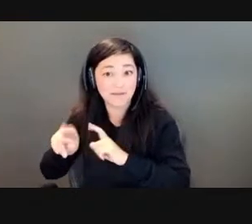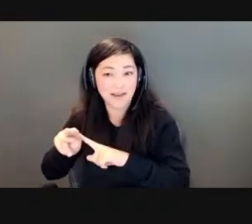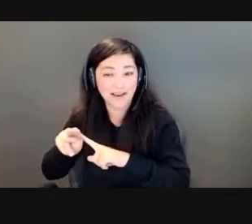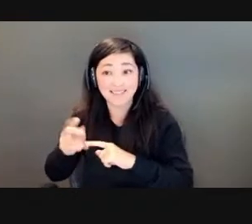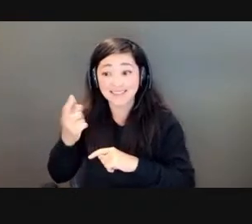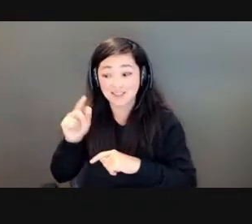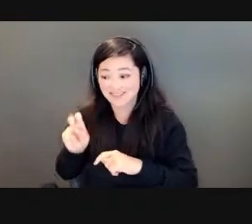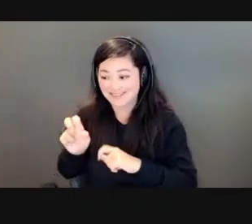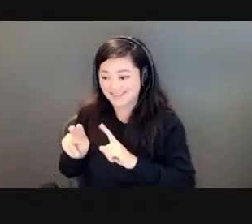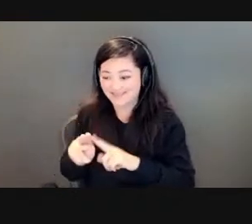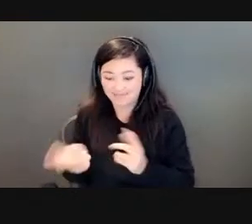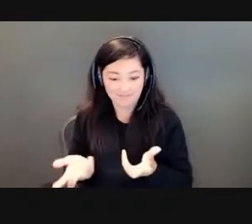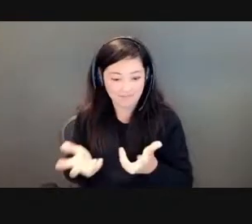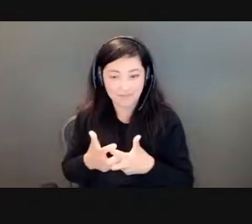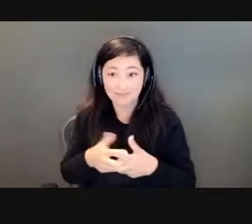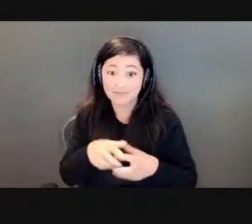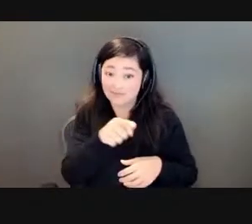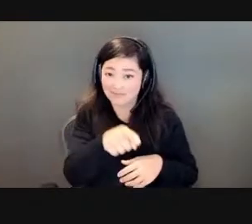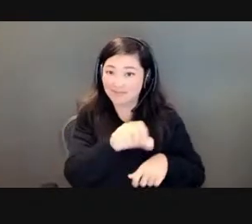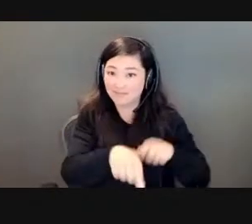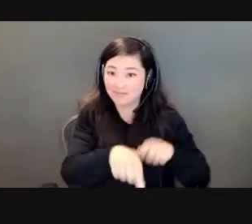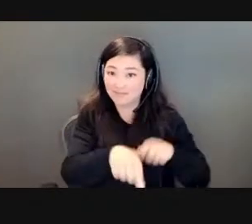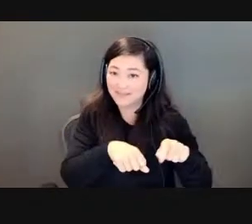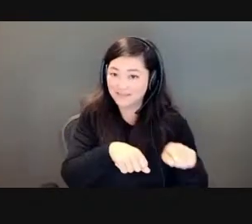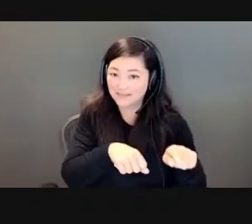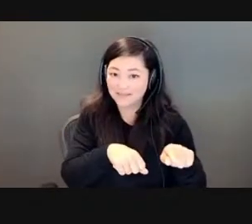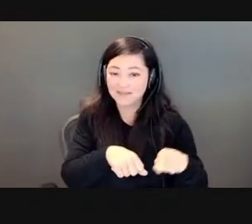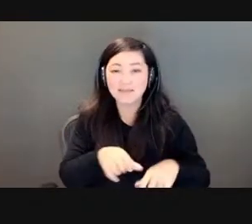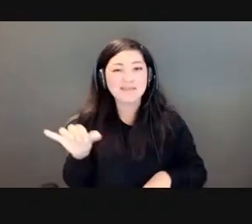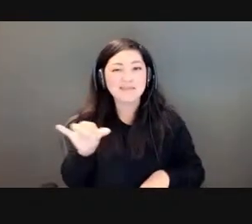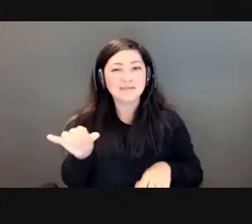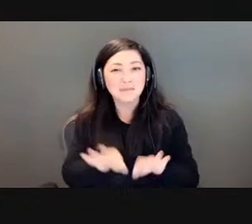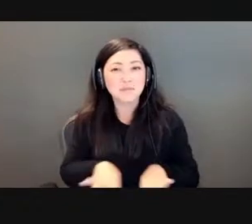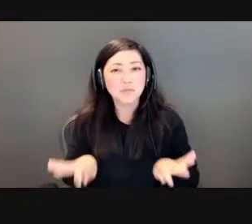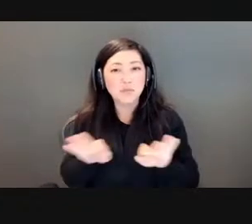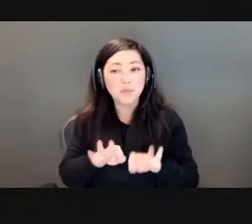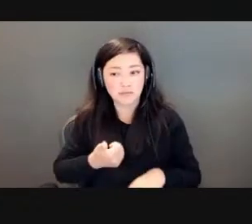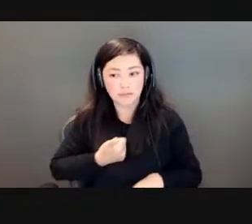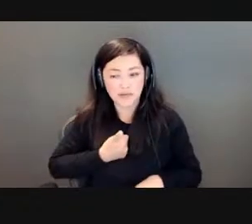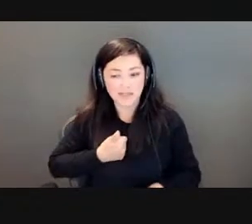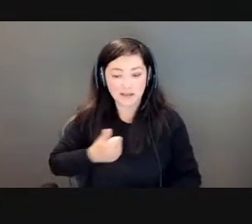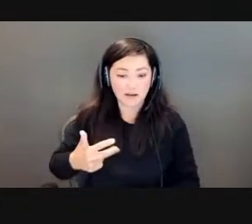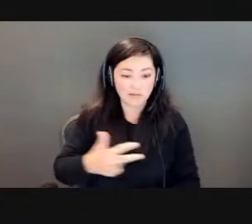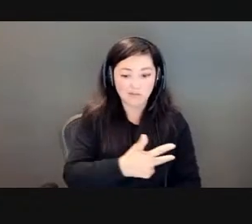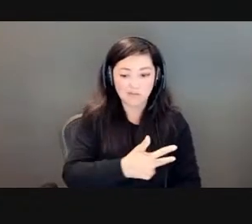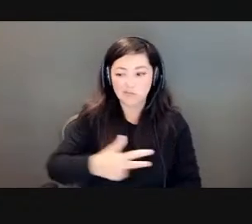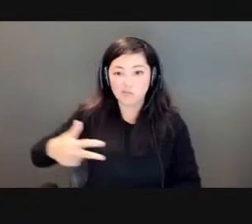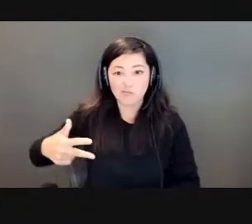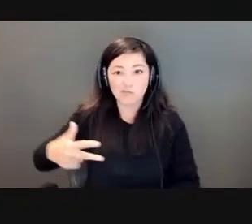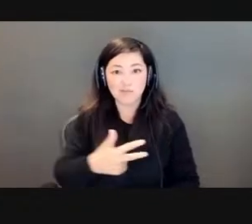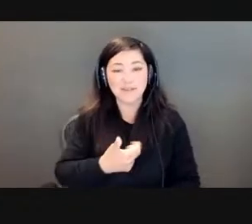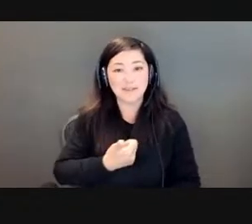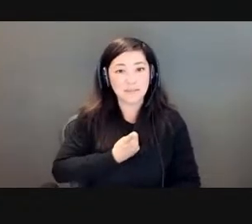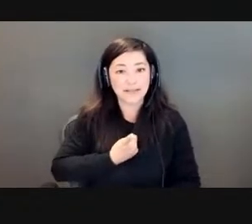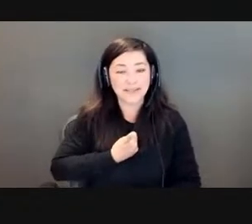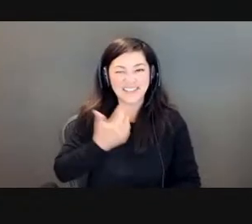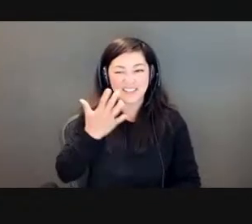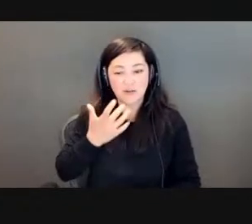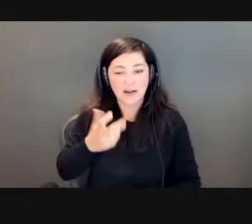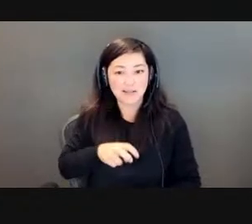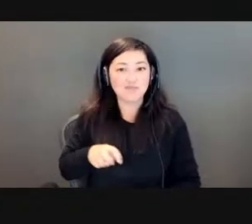the dimensions of this mountain bike. And it's also really important that I can load and unload the equipment by myself since I do travel